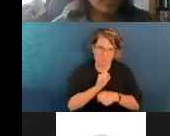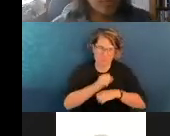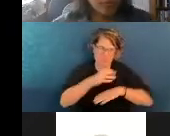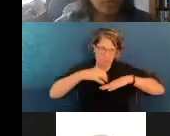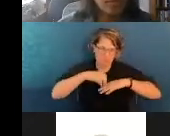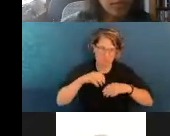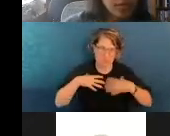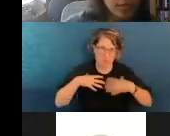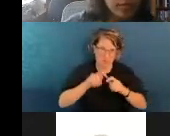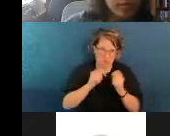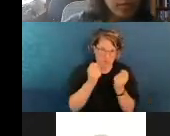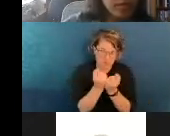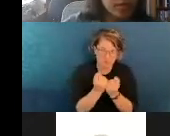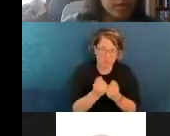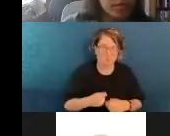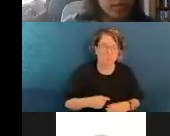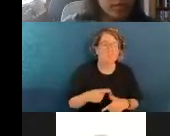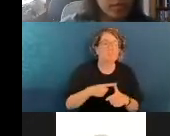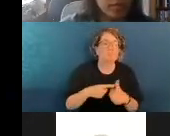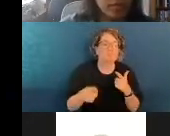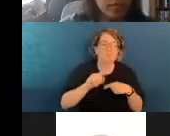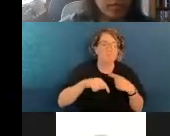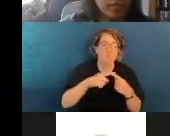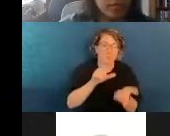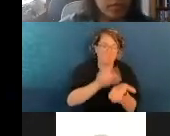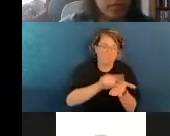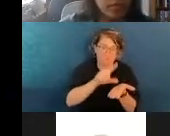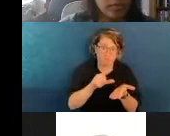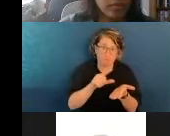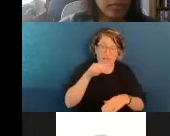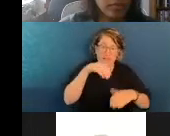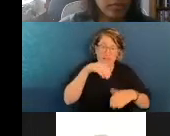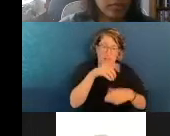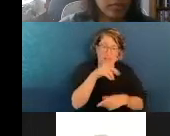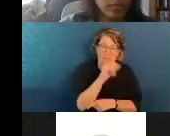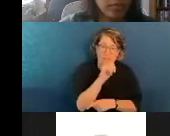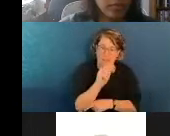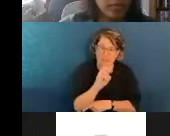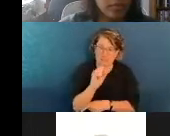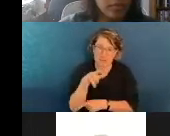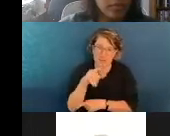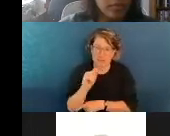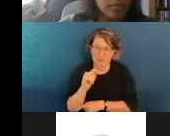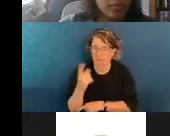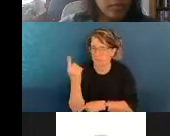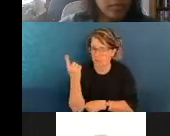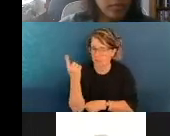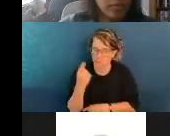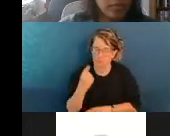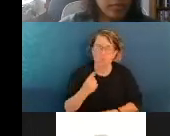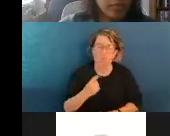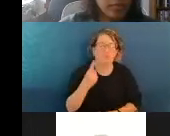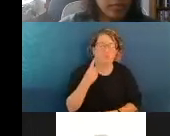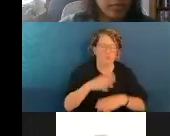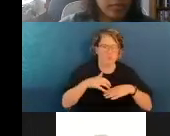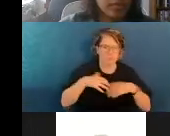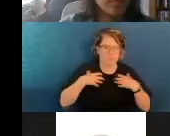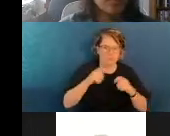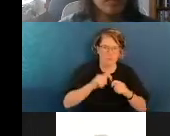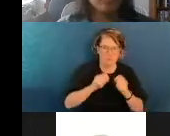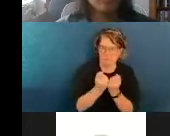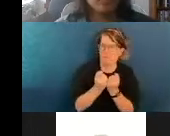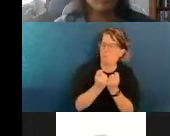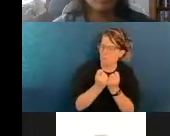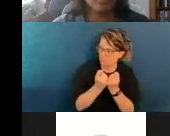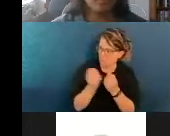the release or publication of the In Plain Sight report last year, the review for the Indigenous Health team was then really broadened out